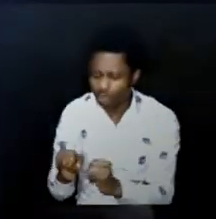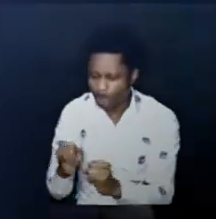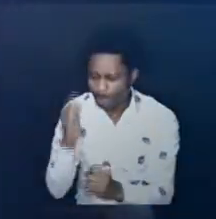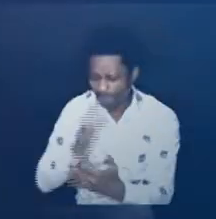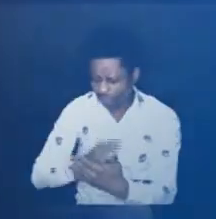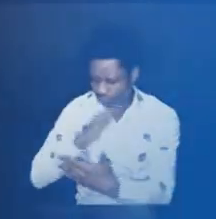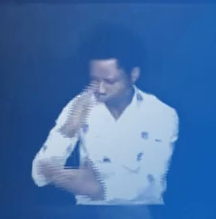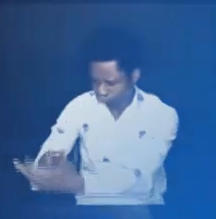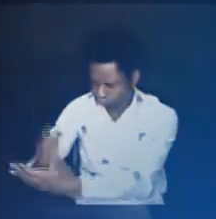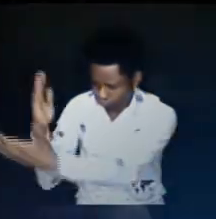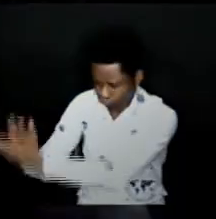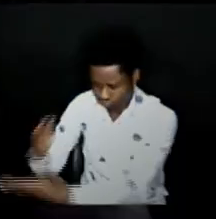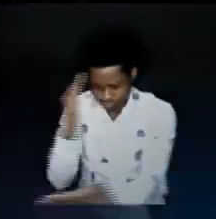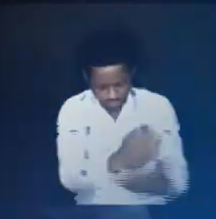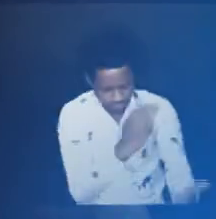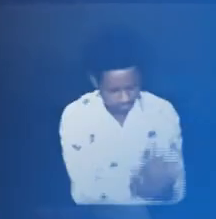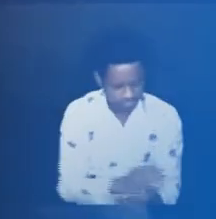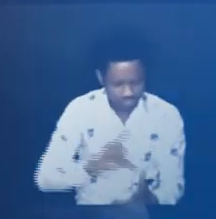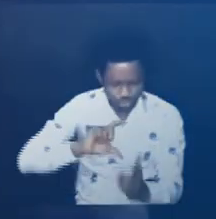Yeah,